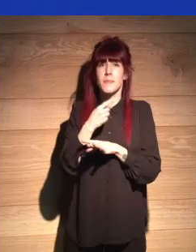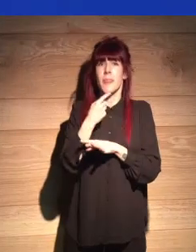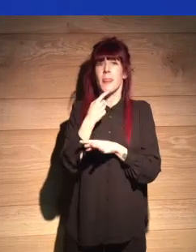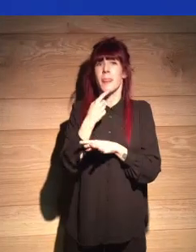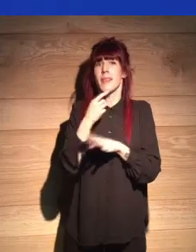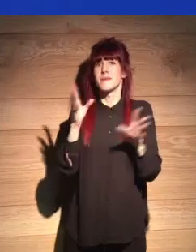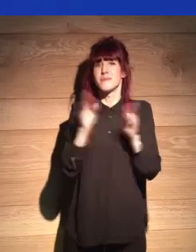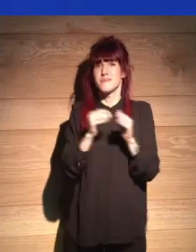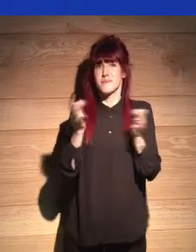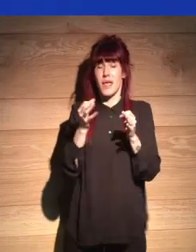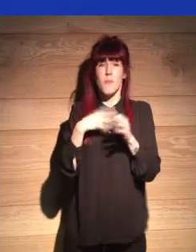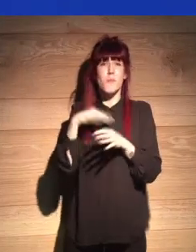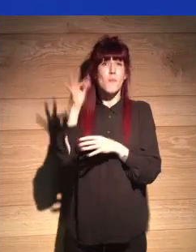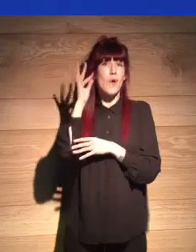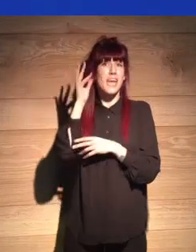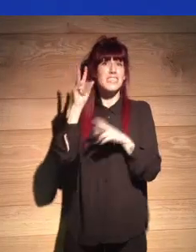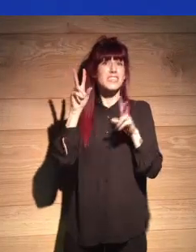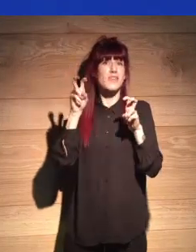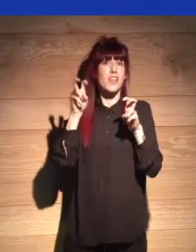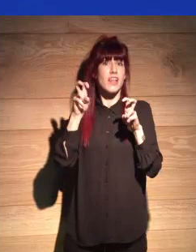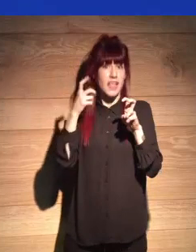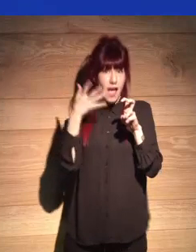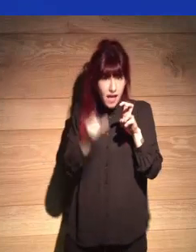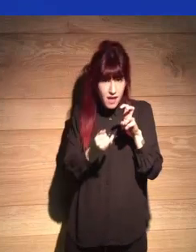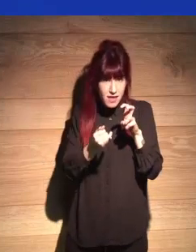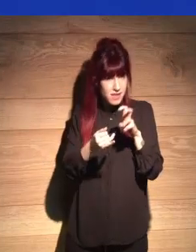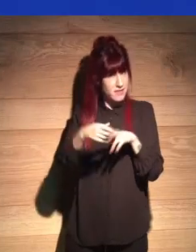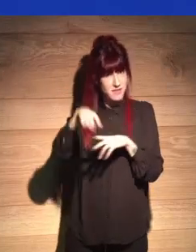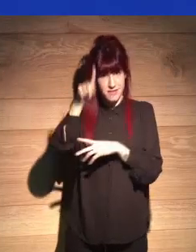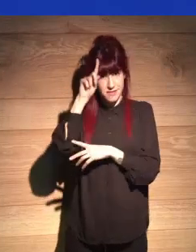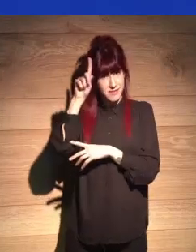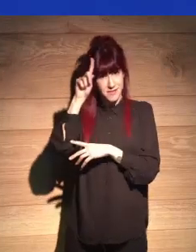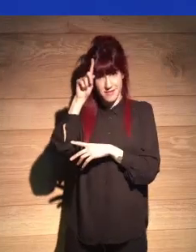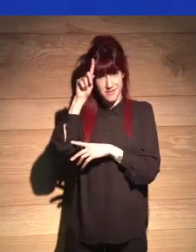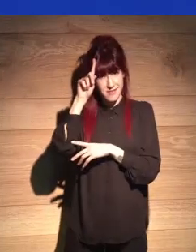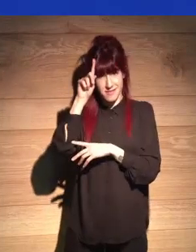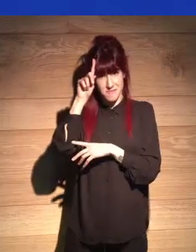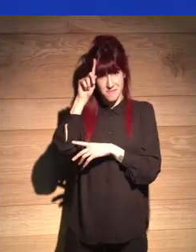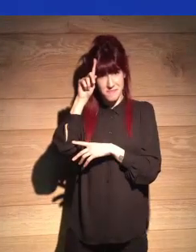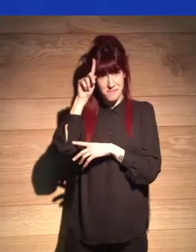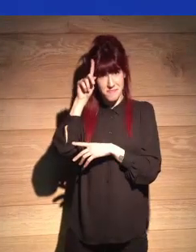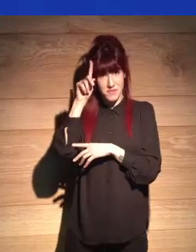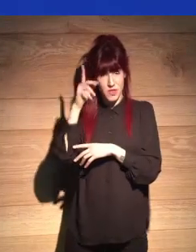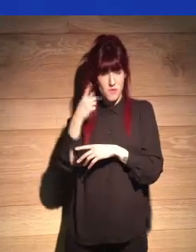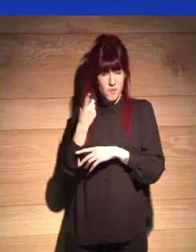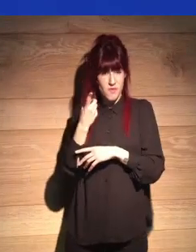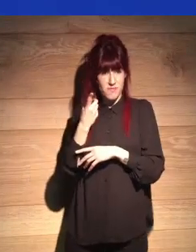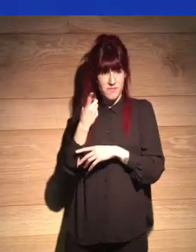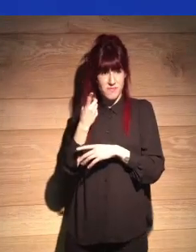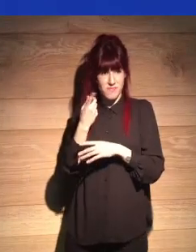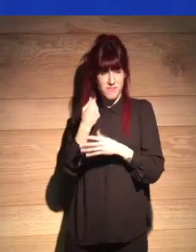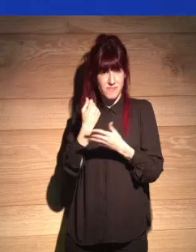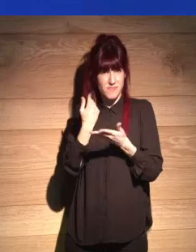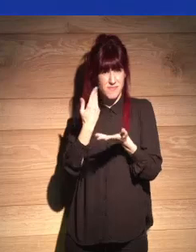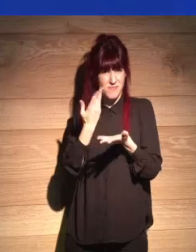I have to say that we also have innovative women, and we don't know. So one